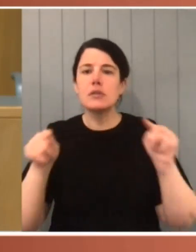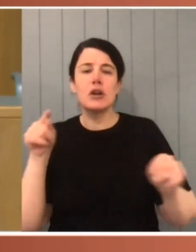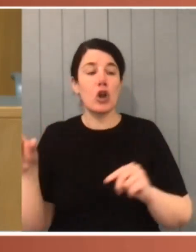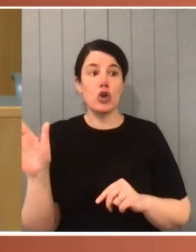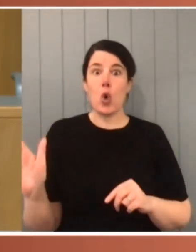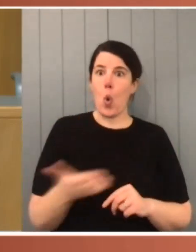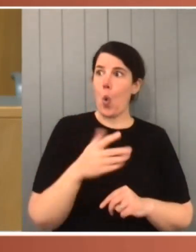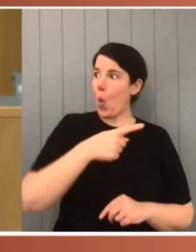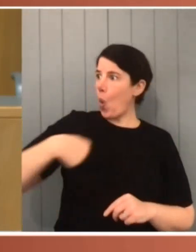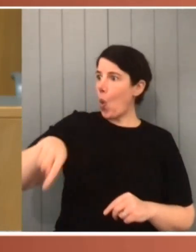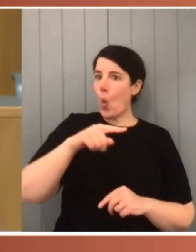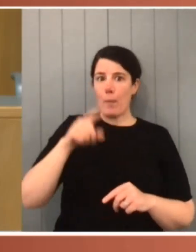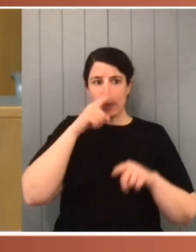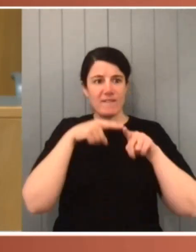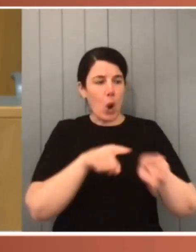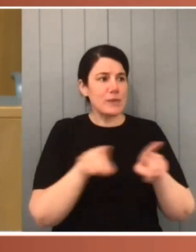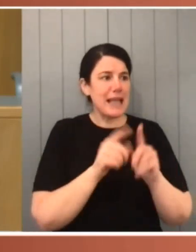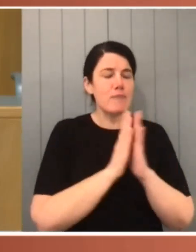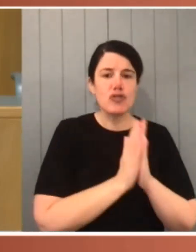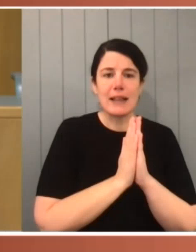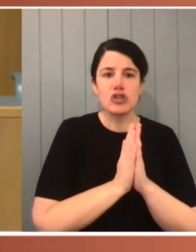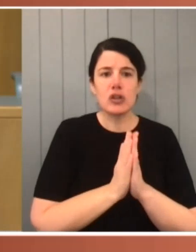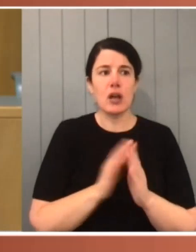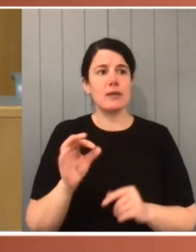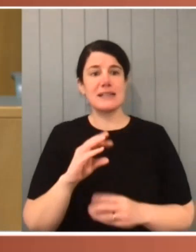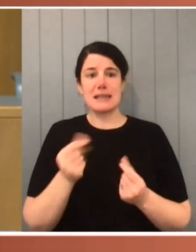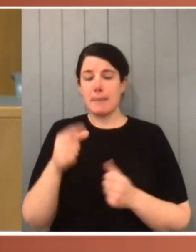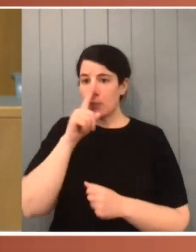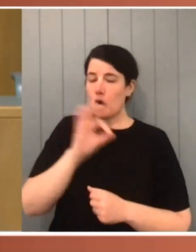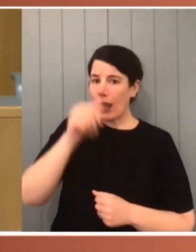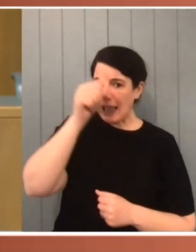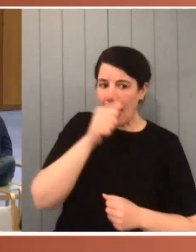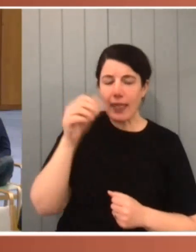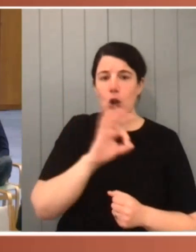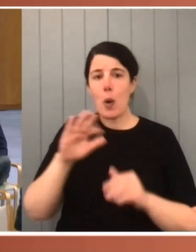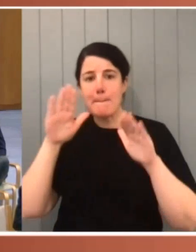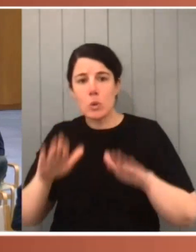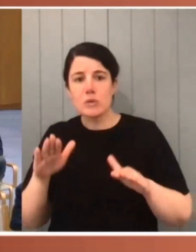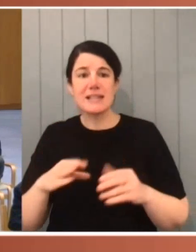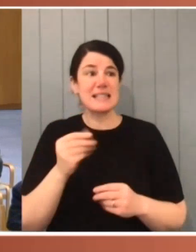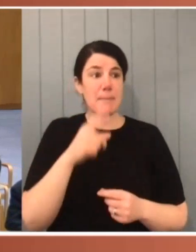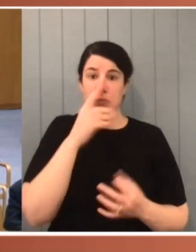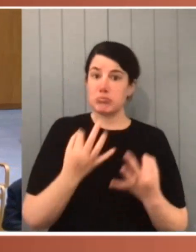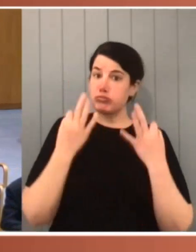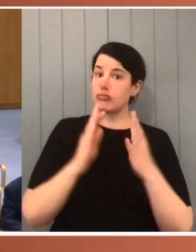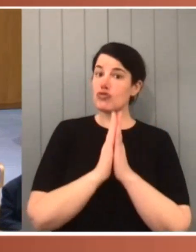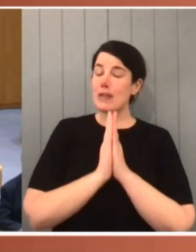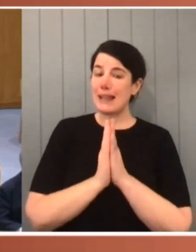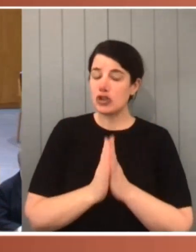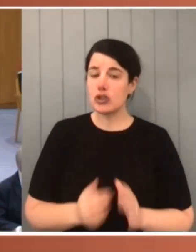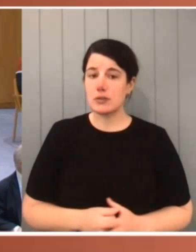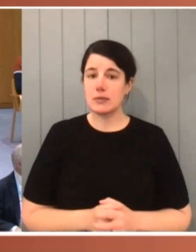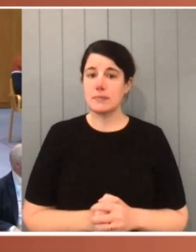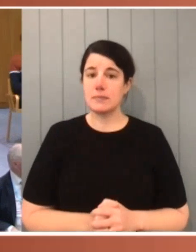there are many citizens in Australia who are not Catholic, or not Muslims, many are atheists, so it's unjust, it's unfair